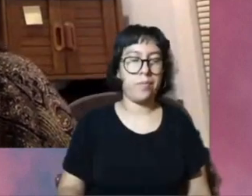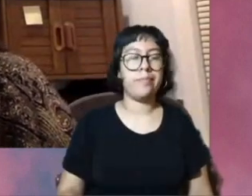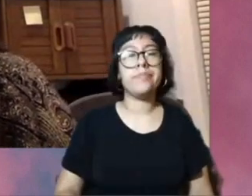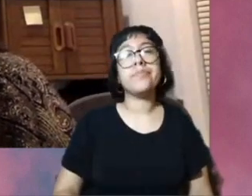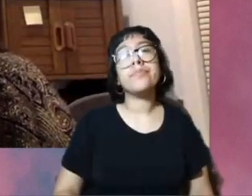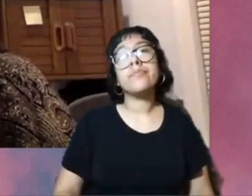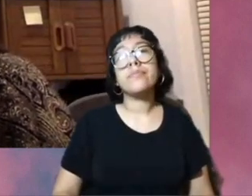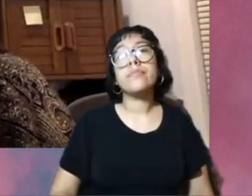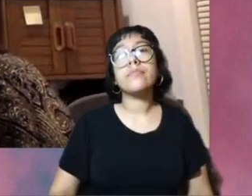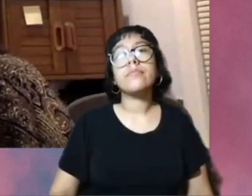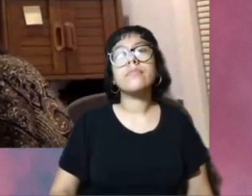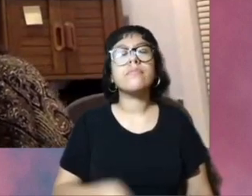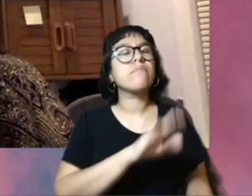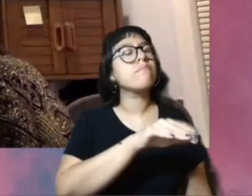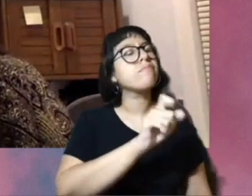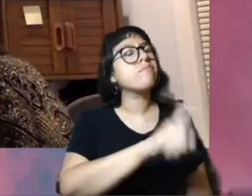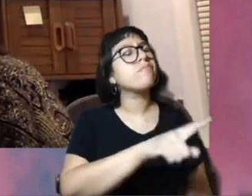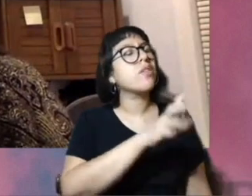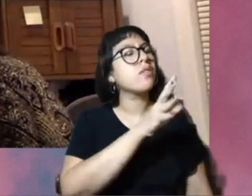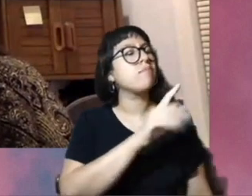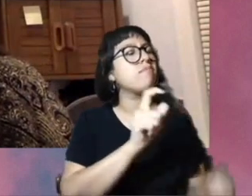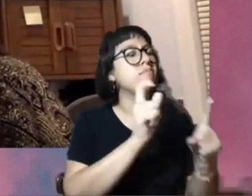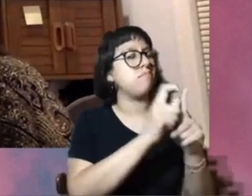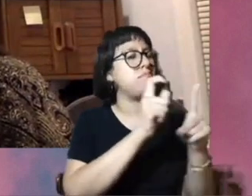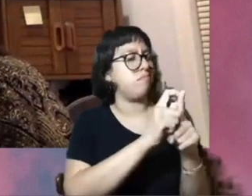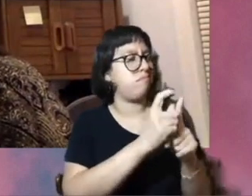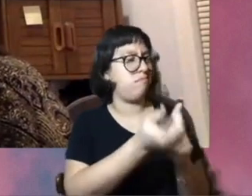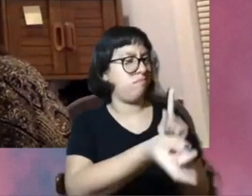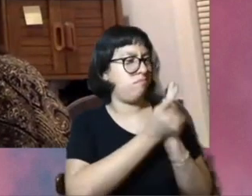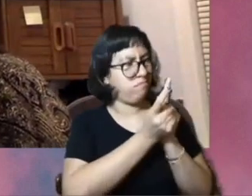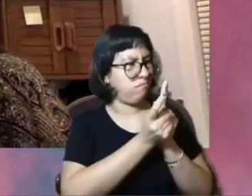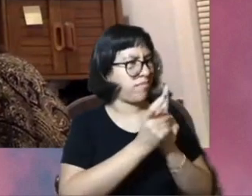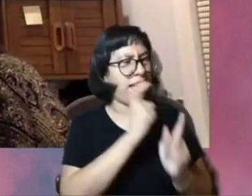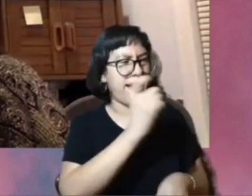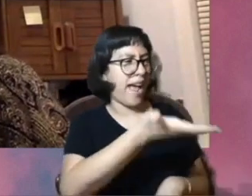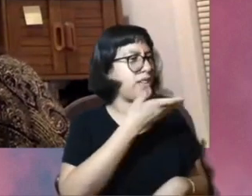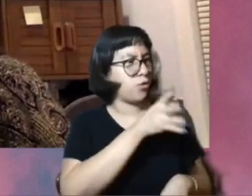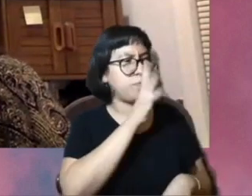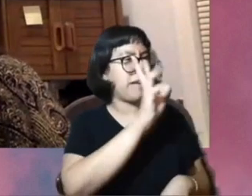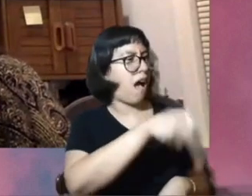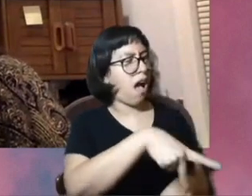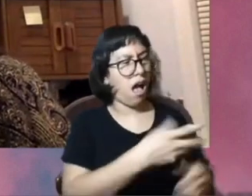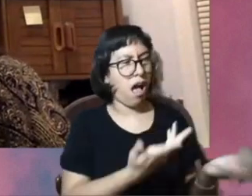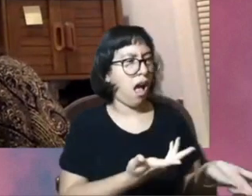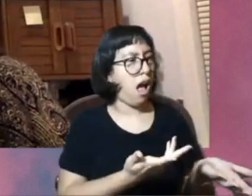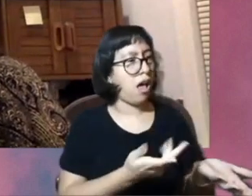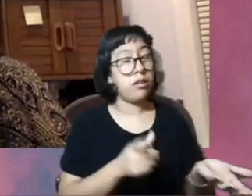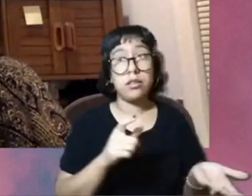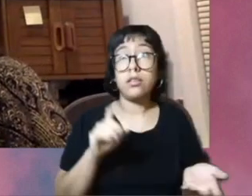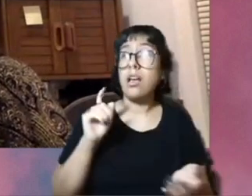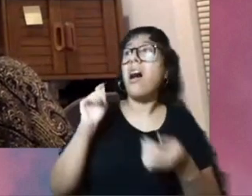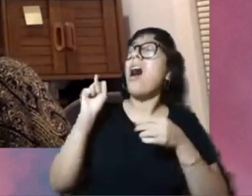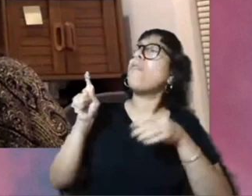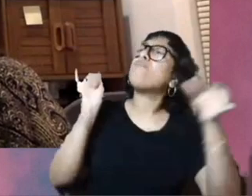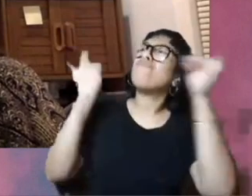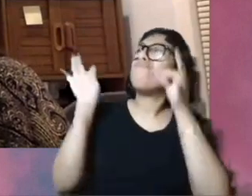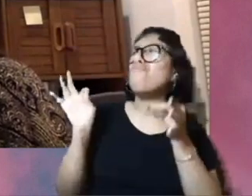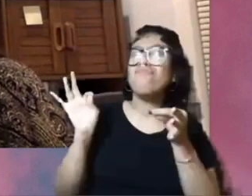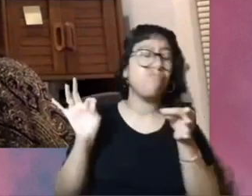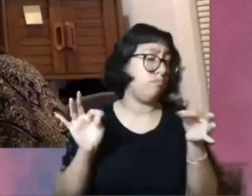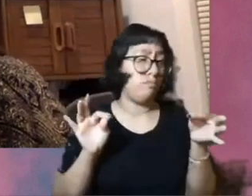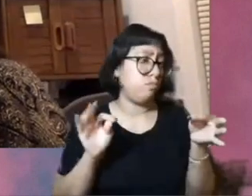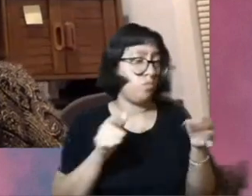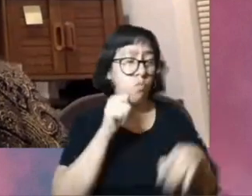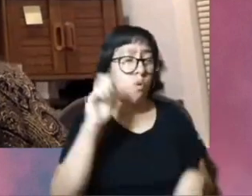When they ask you why your words arrive on their doorstep uninvited, do not offer them an explanation they refuse to